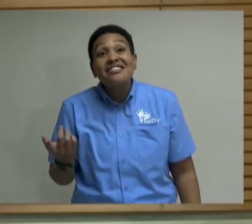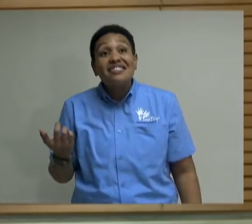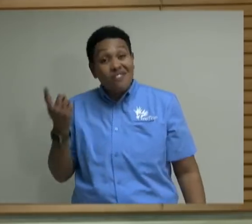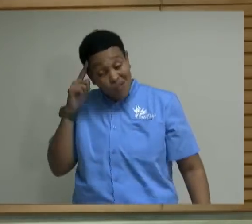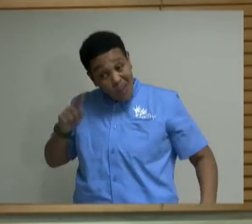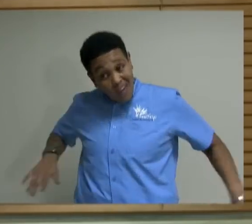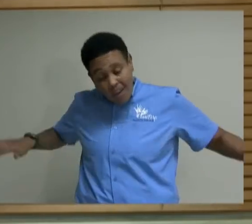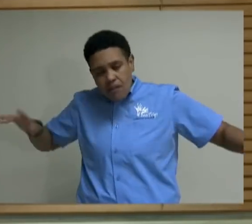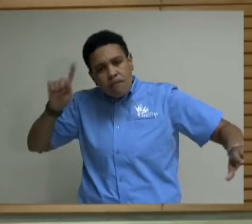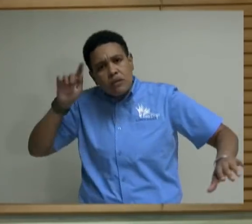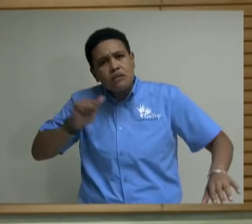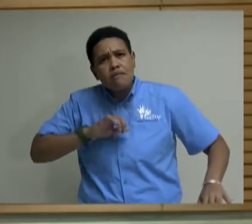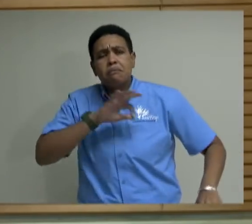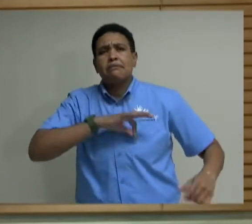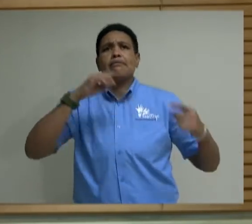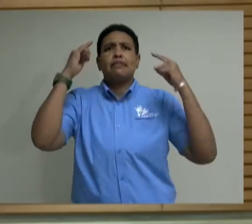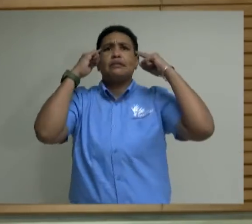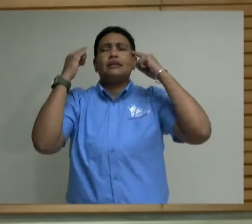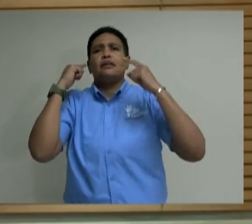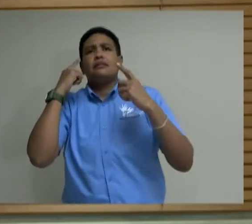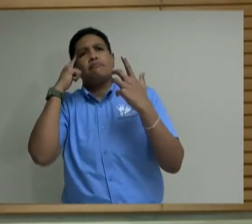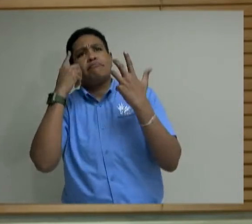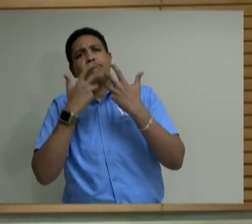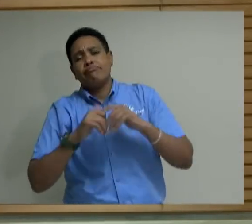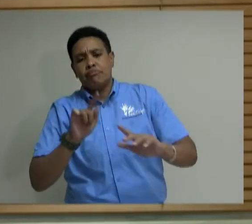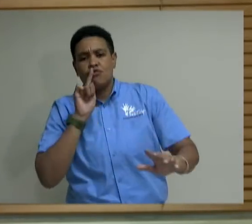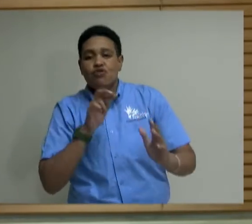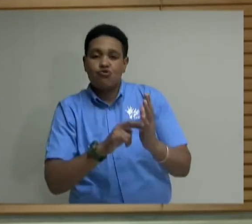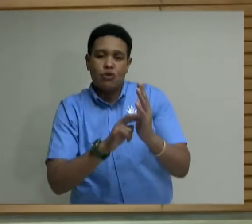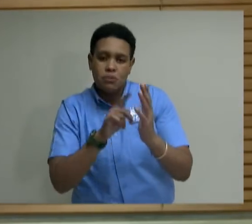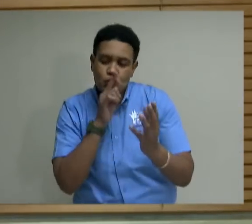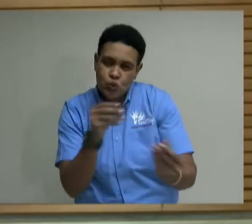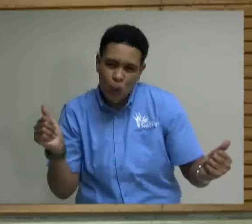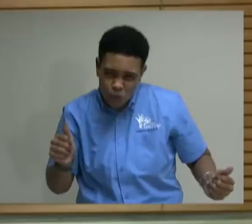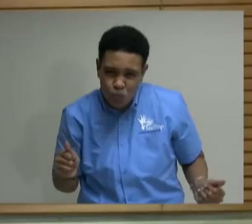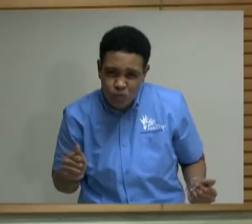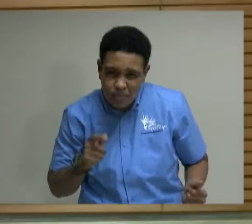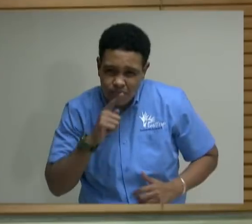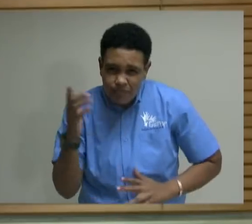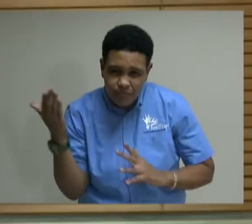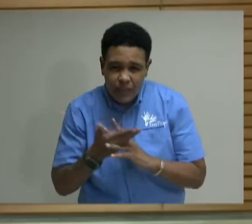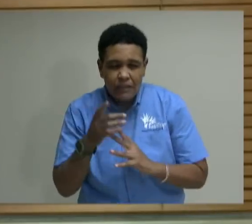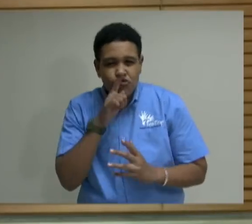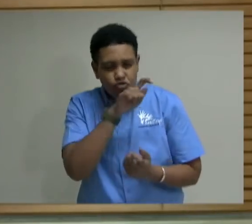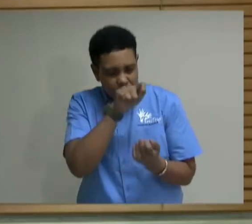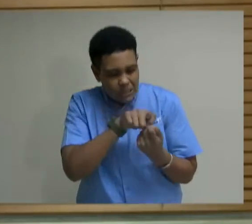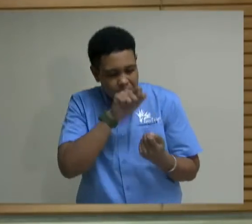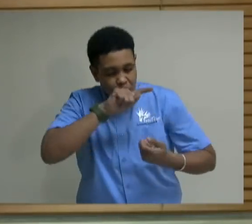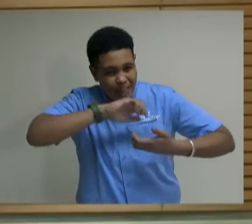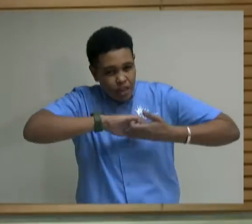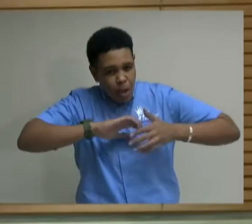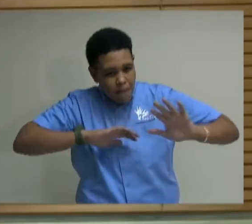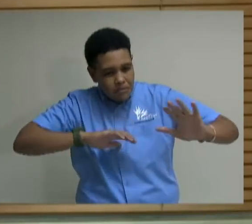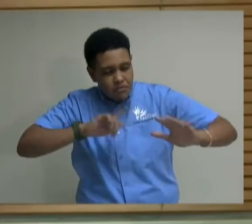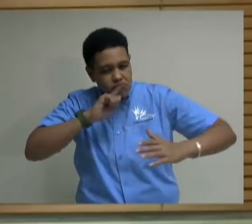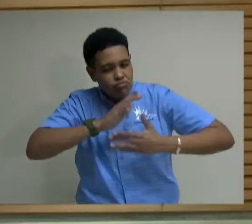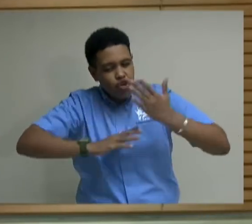represents a part of the solution. The interventions that were specific to St. Thomas,